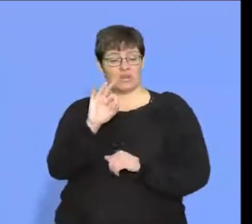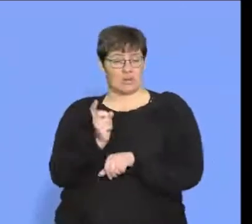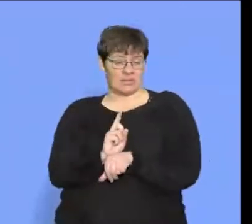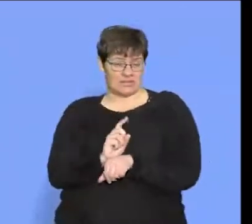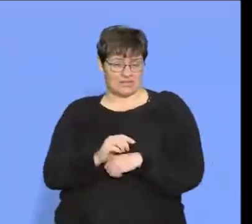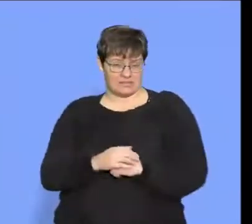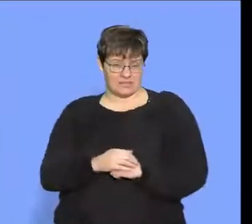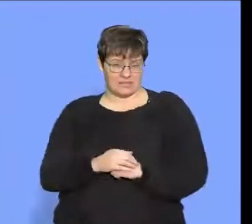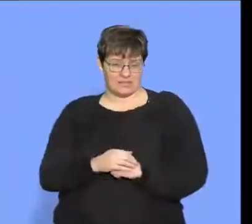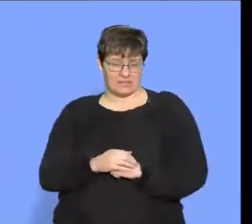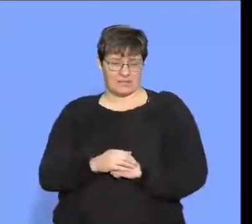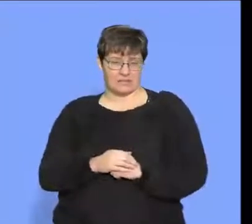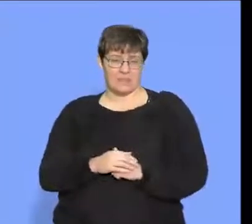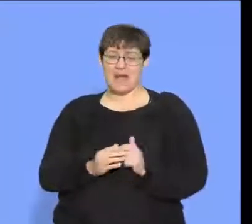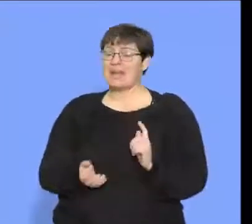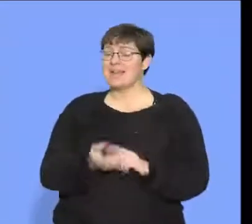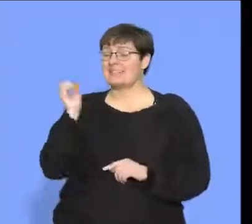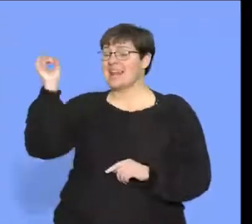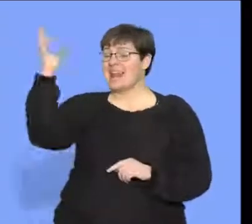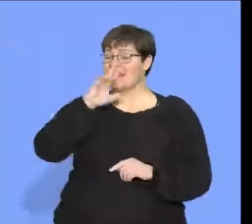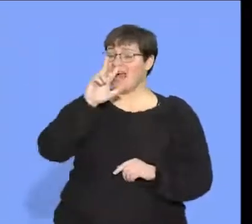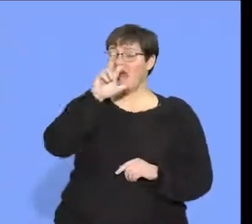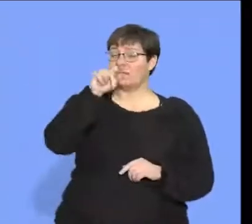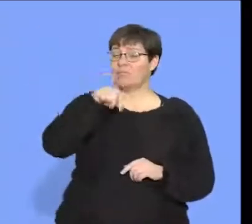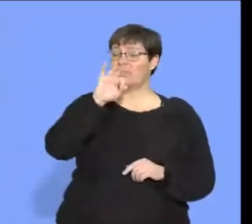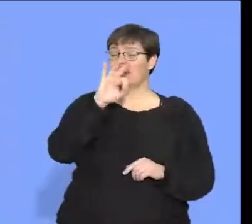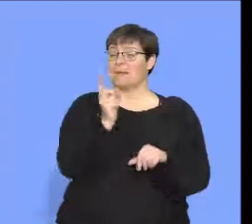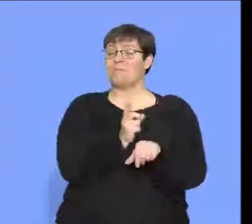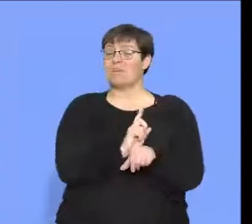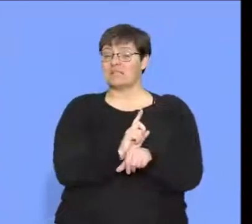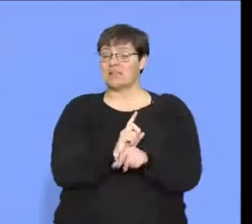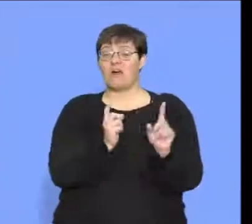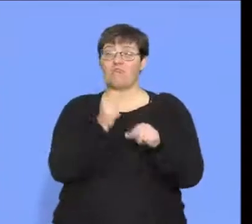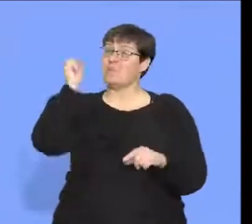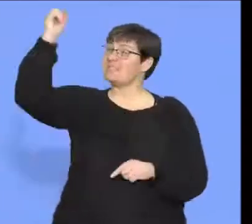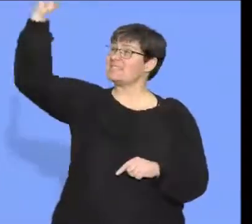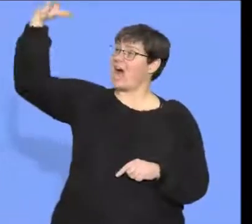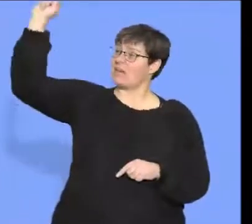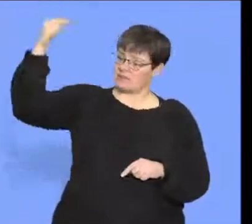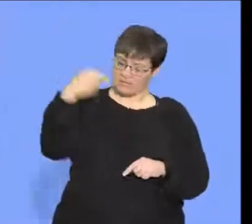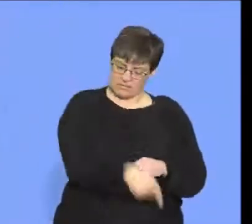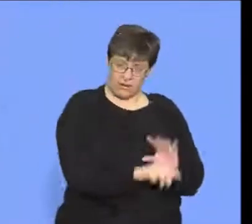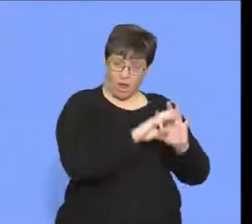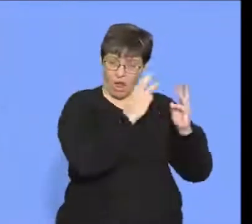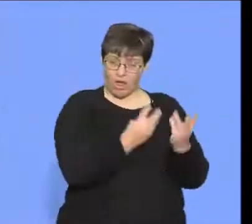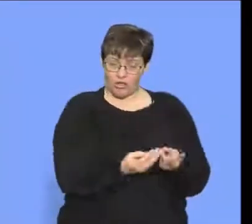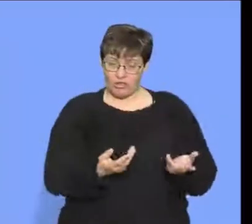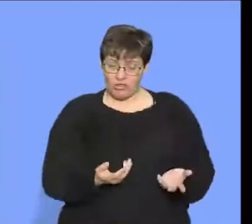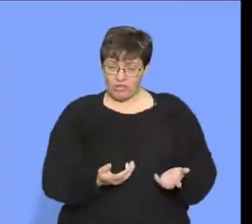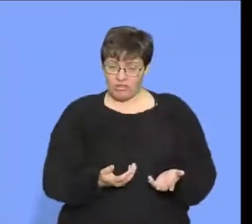8.3 minutes. i.e., it takes light approximately 8.3 minutes to get from the sun to